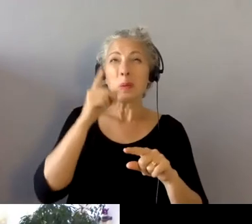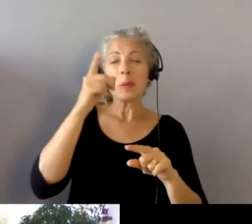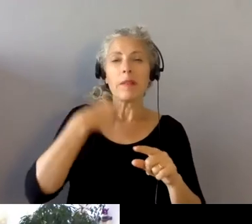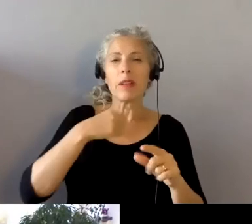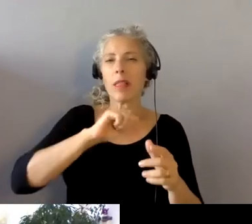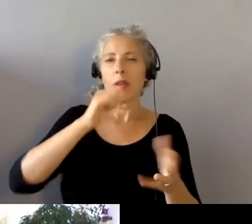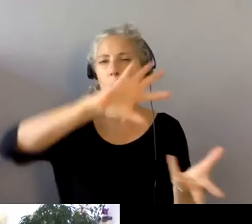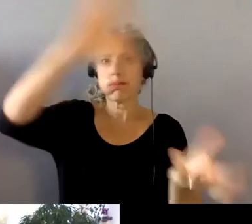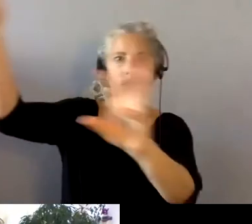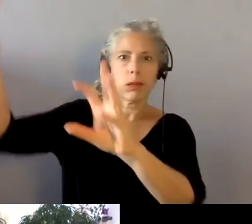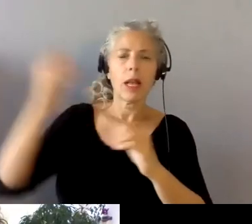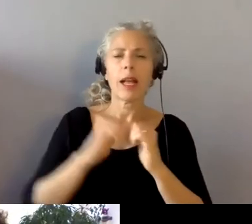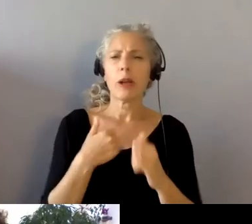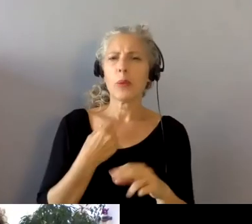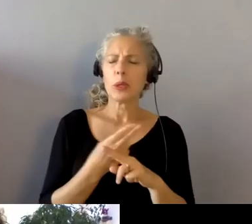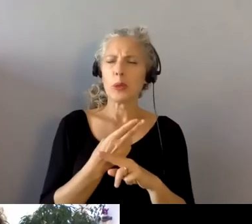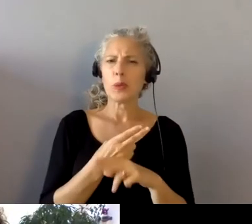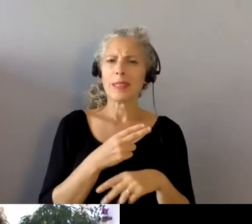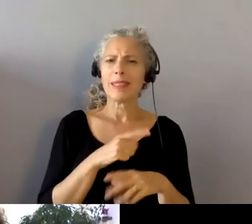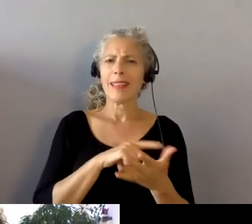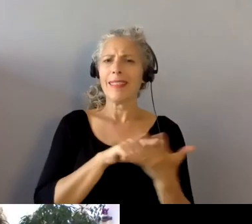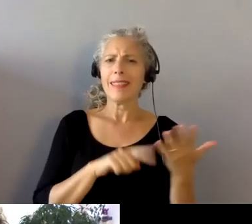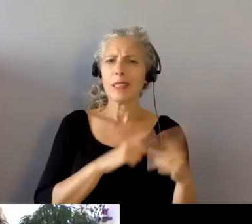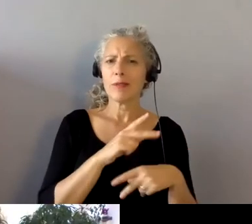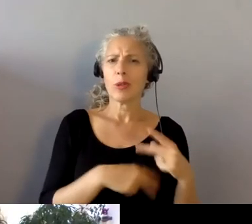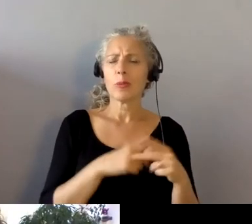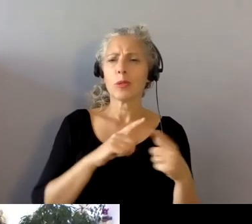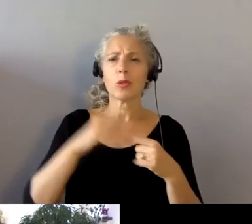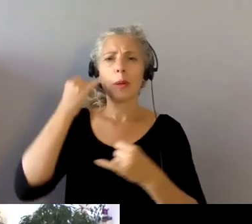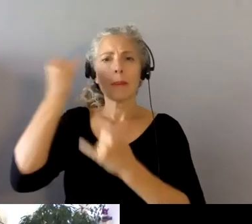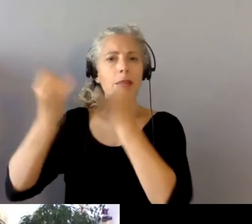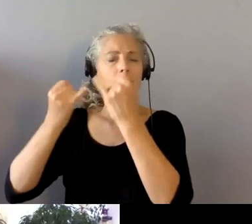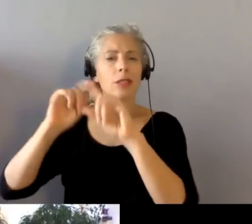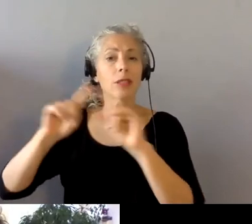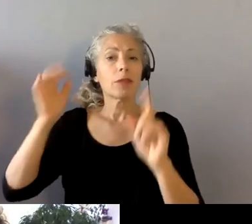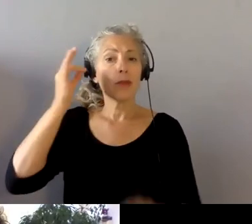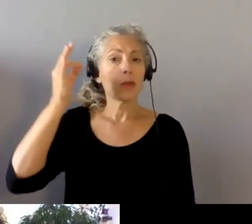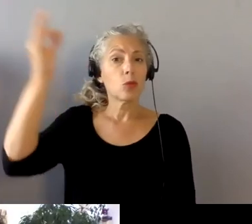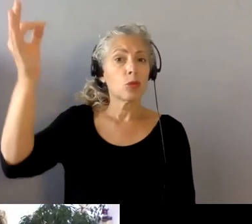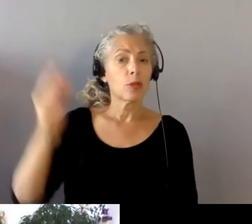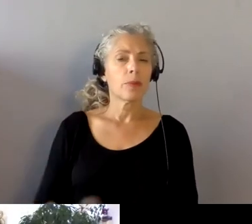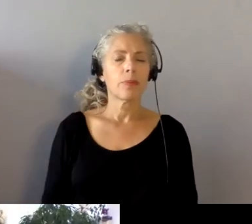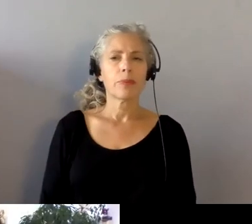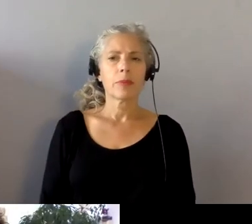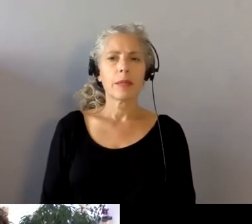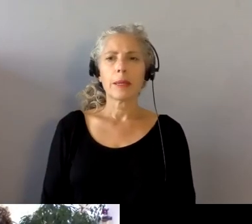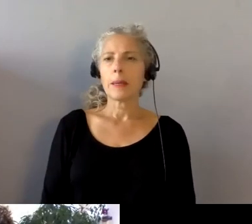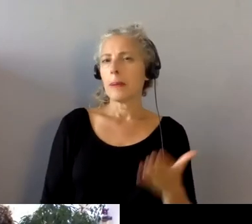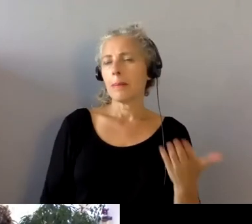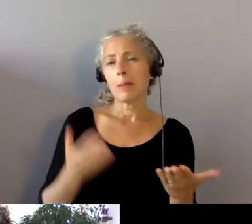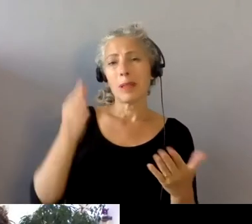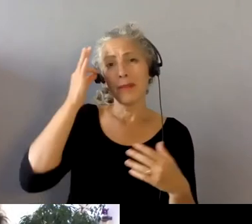creatively use these forms to kind of imagine other futures? And maybe those futures, the